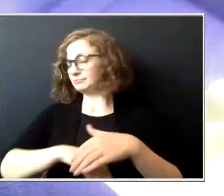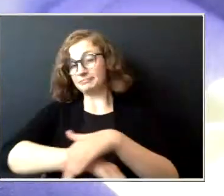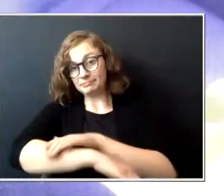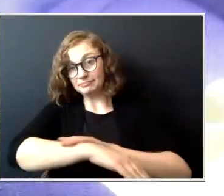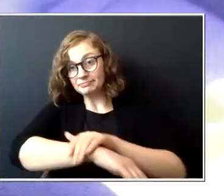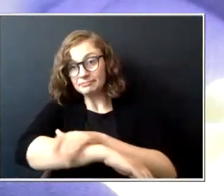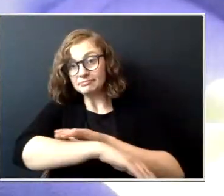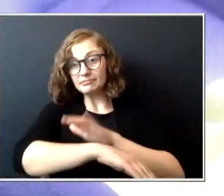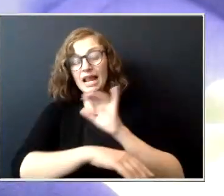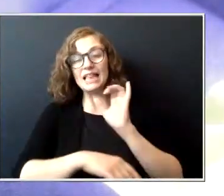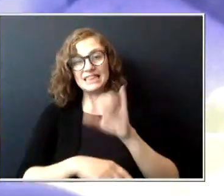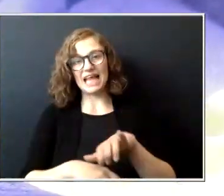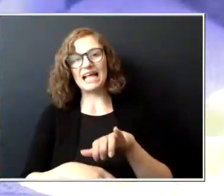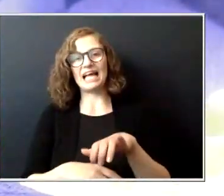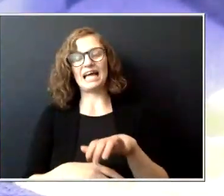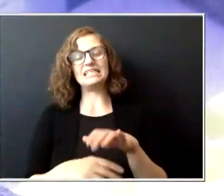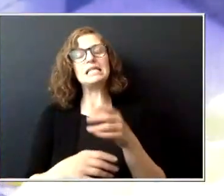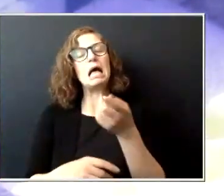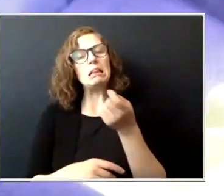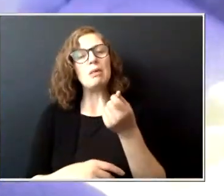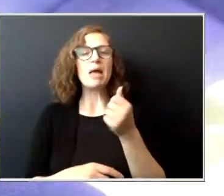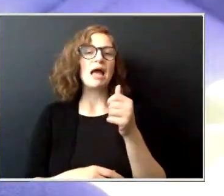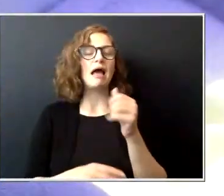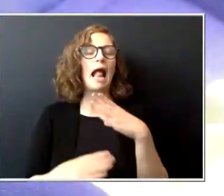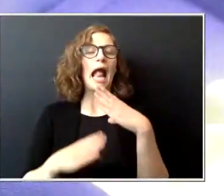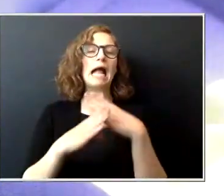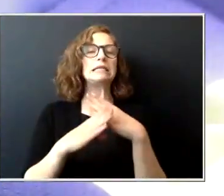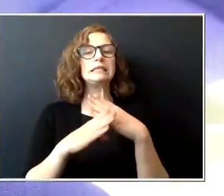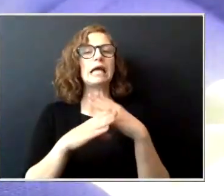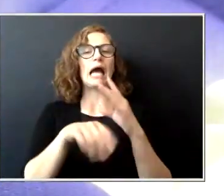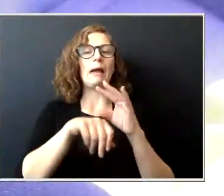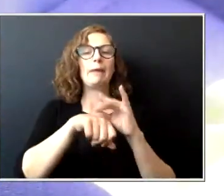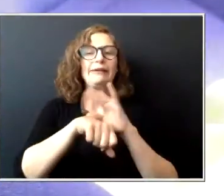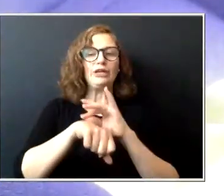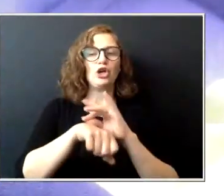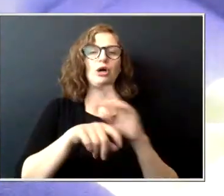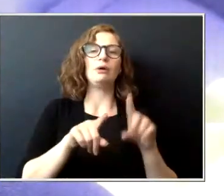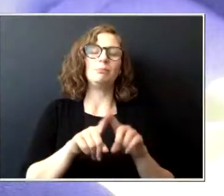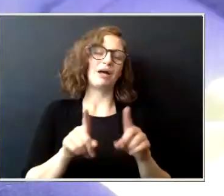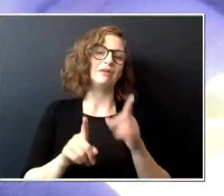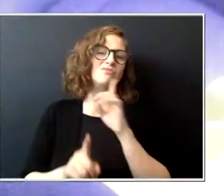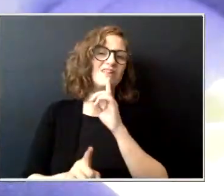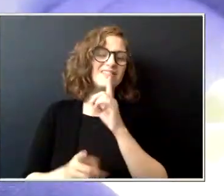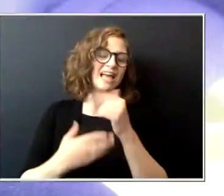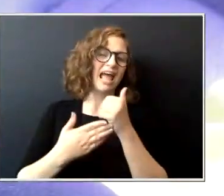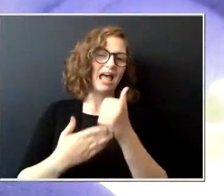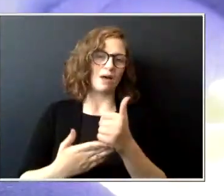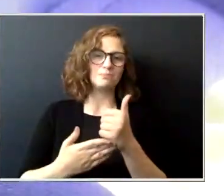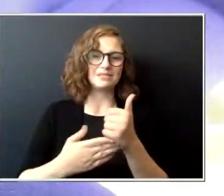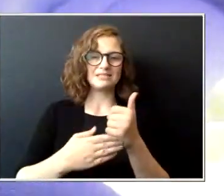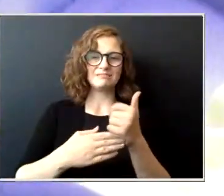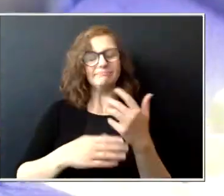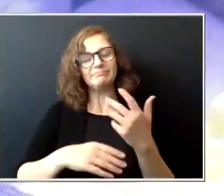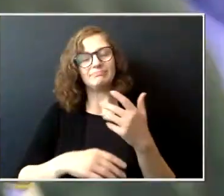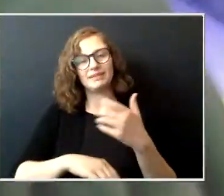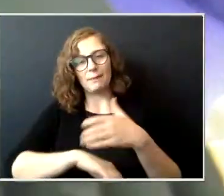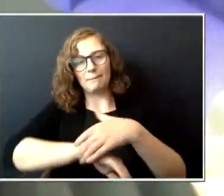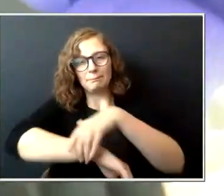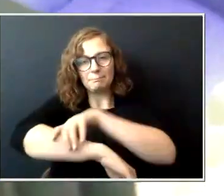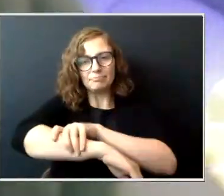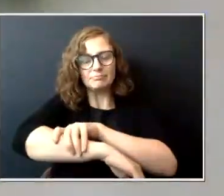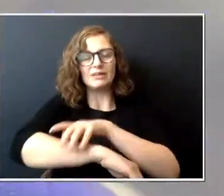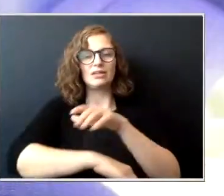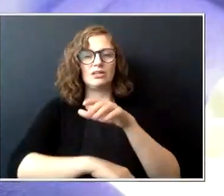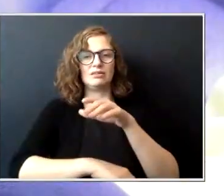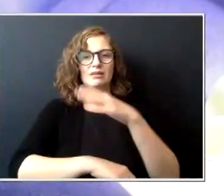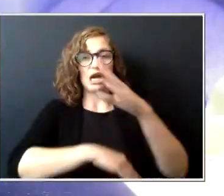antimicrobial property to it, but it helps it to not stick with the whole dressing once we put it on, so that when the patient's getting their dressing taken off, we